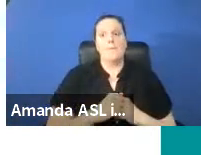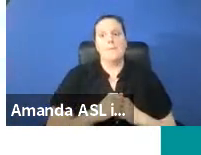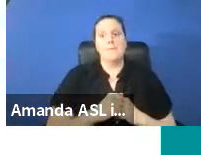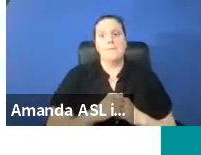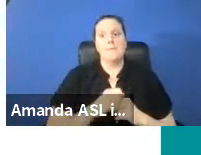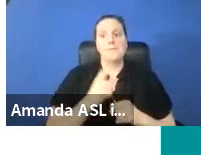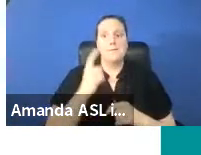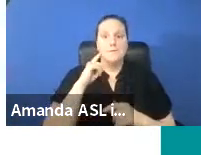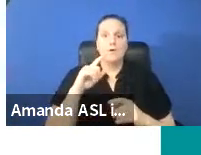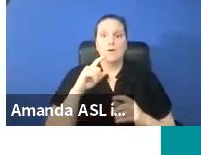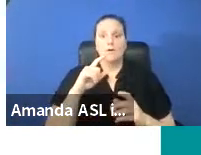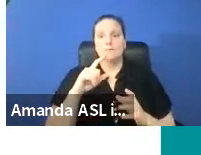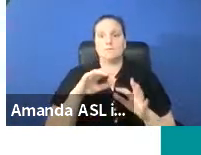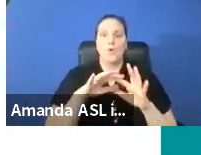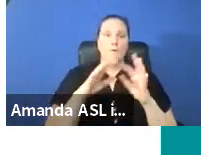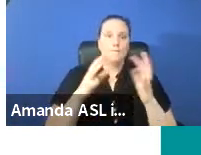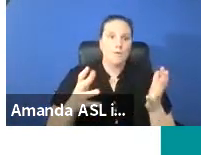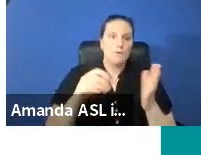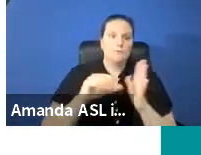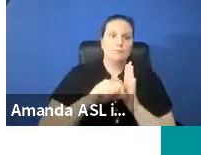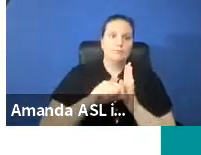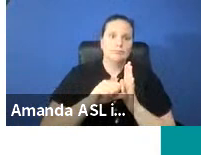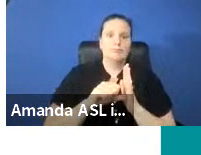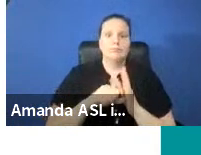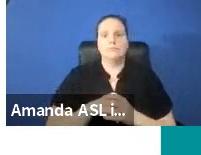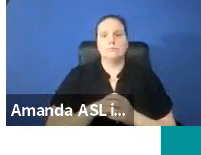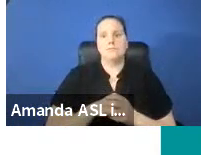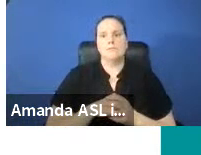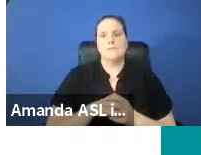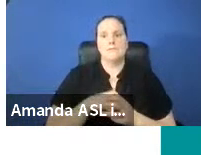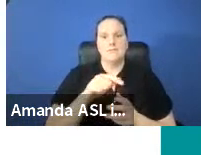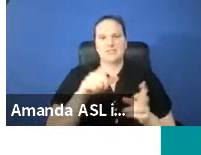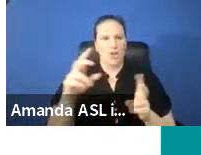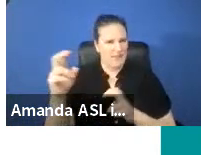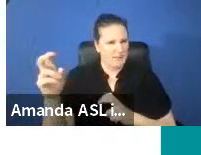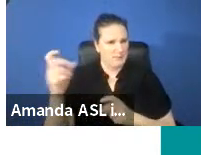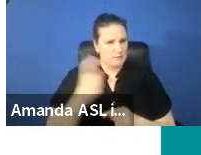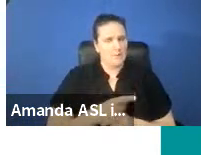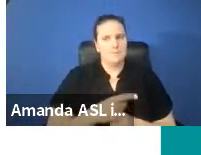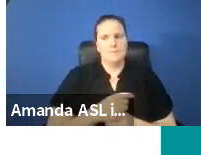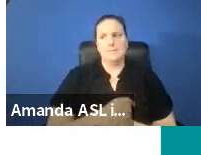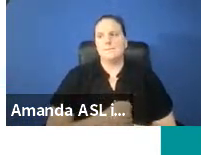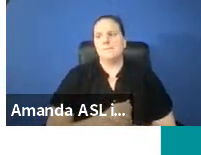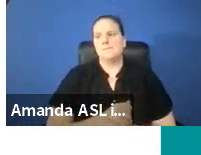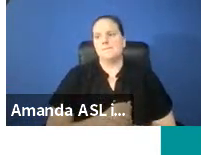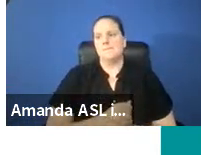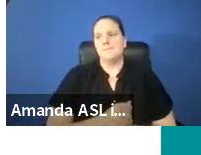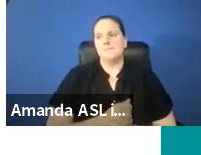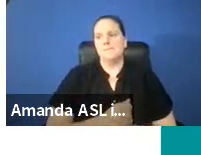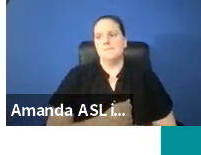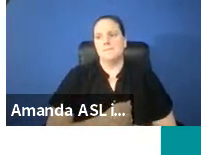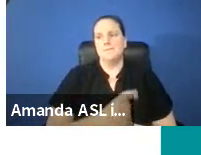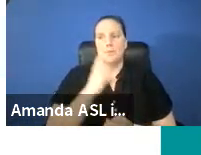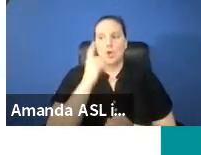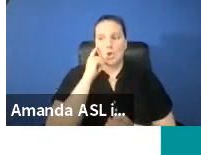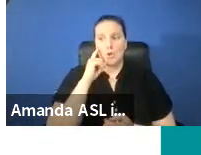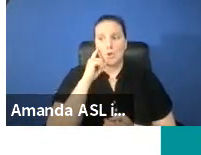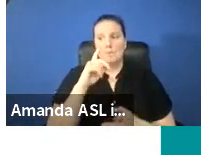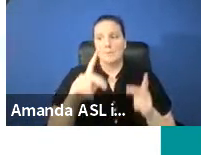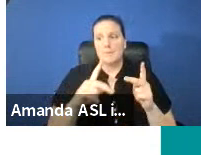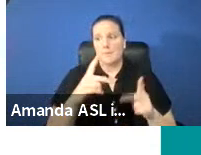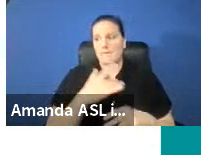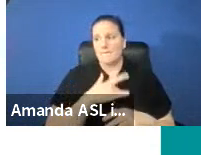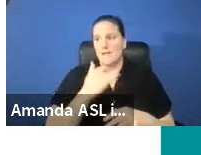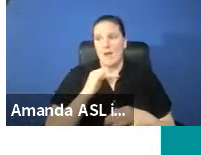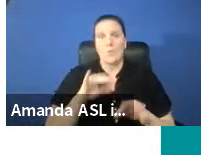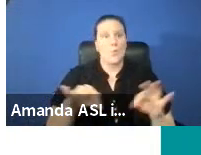high level overview, these are kind of the themes. So I heard that folks feel like this is a